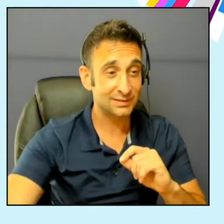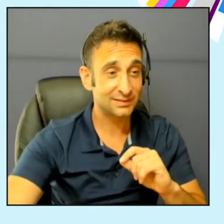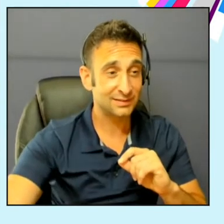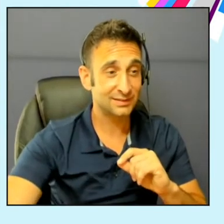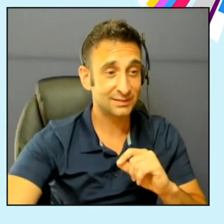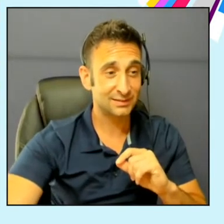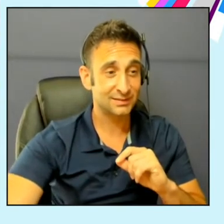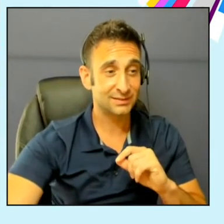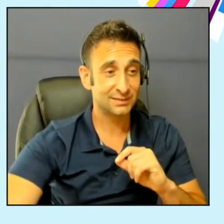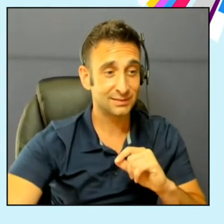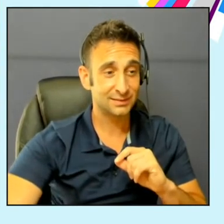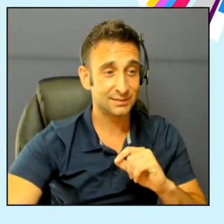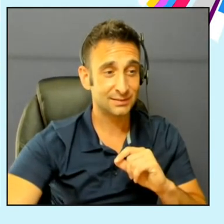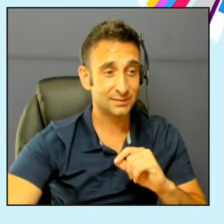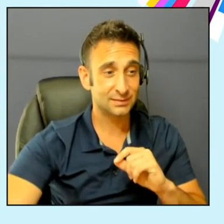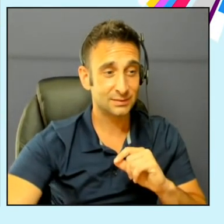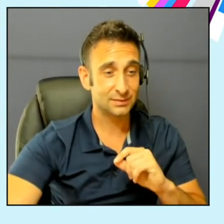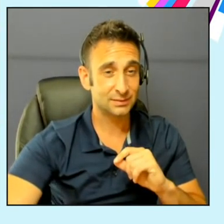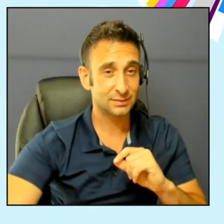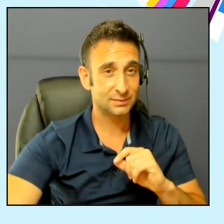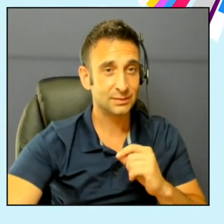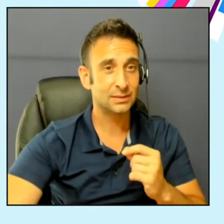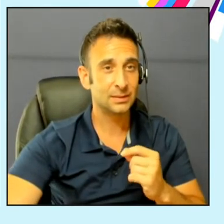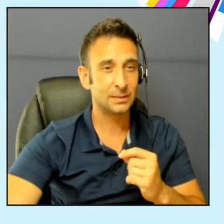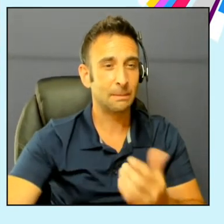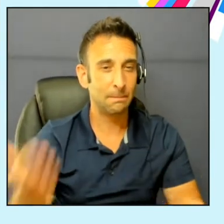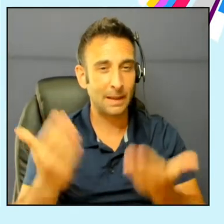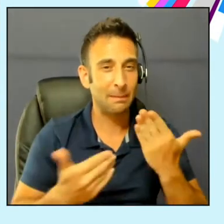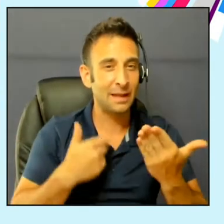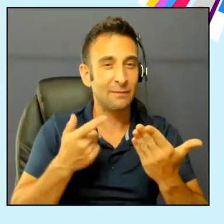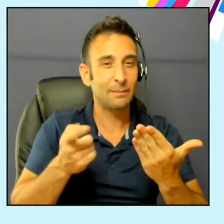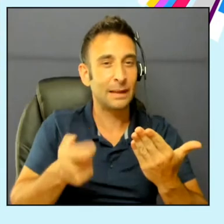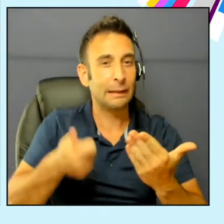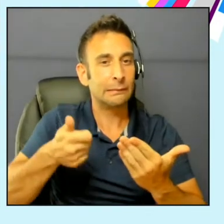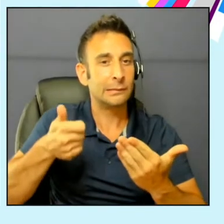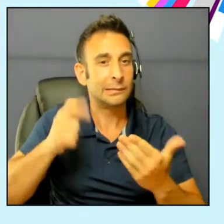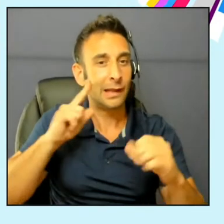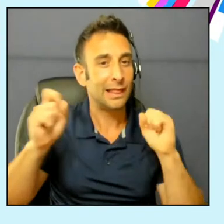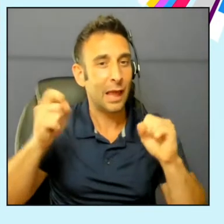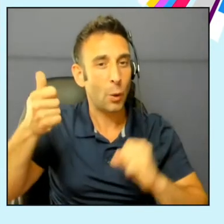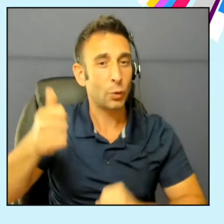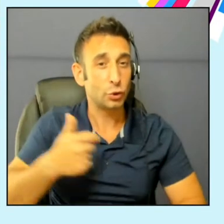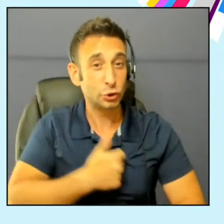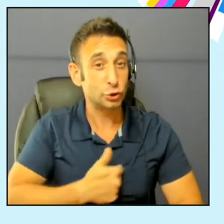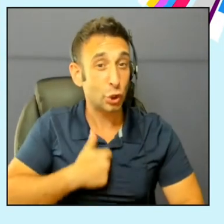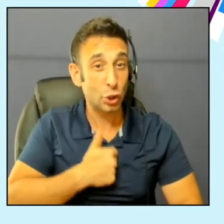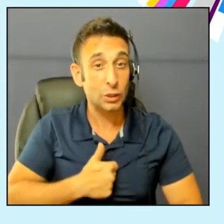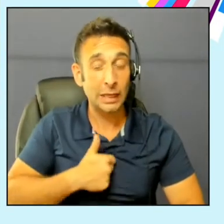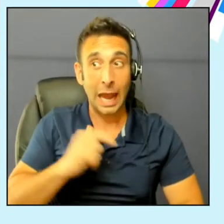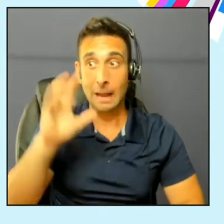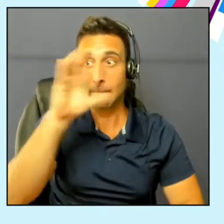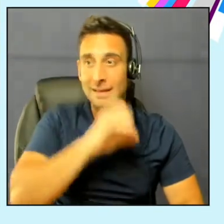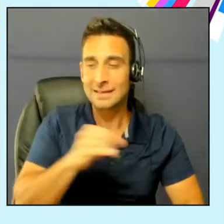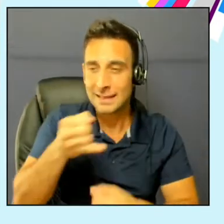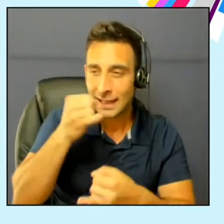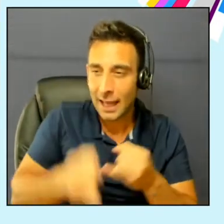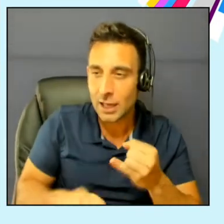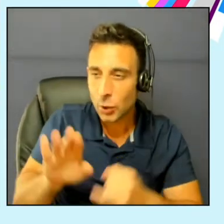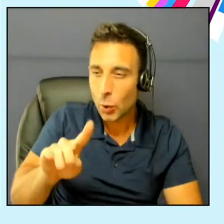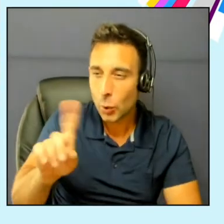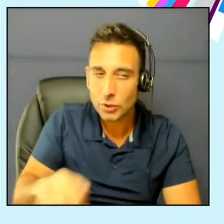I think yes. You may need to make me a little bit louder. Sorry, could you, I missed the end of that question again,